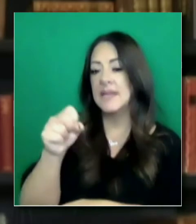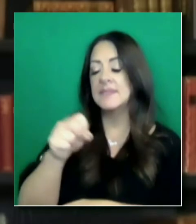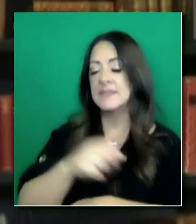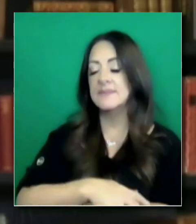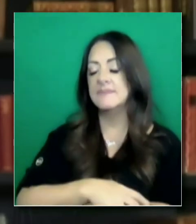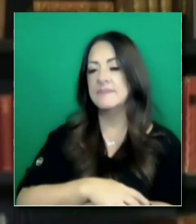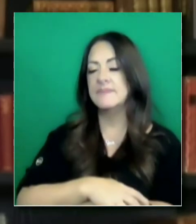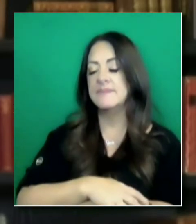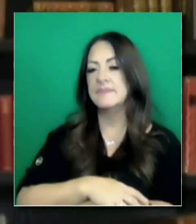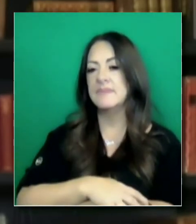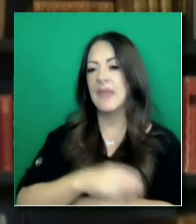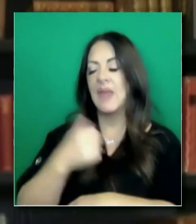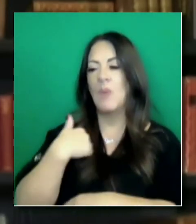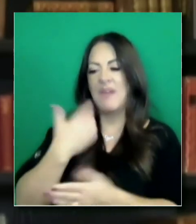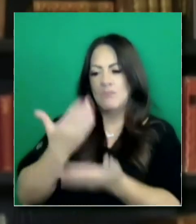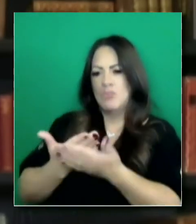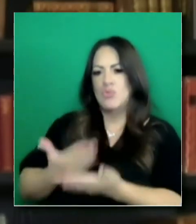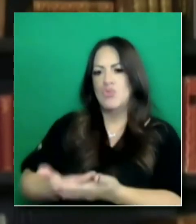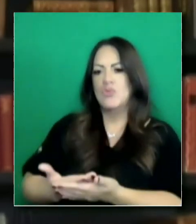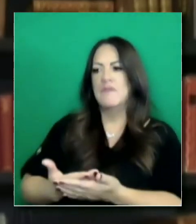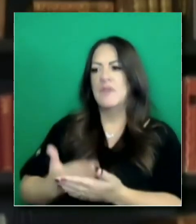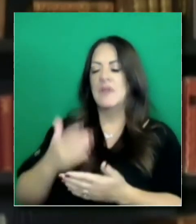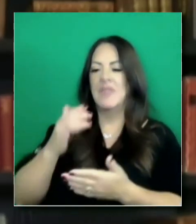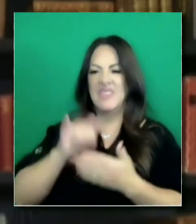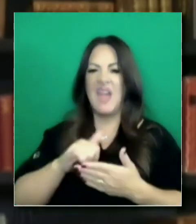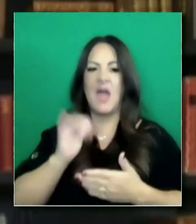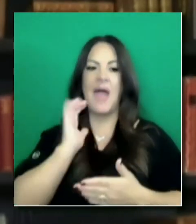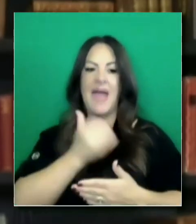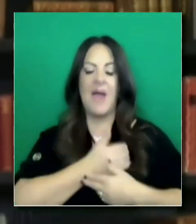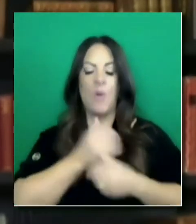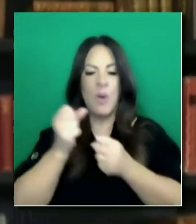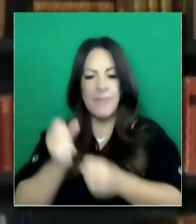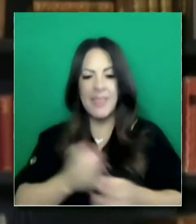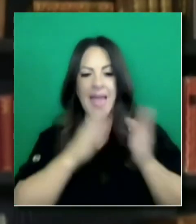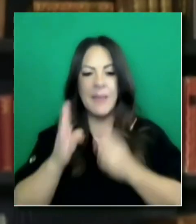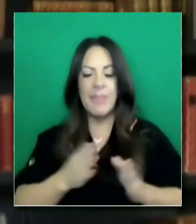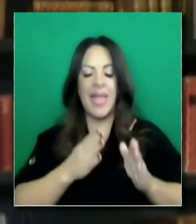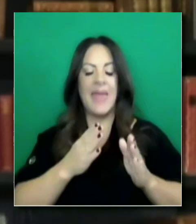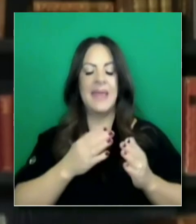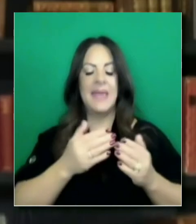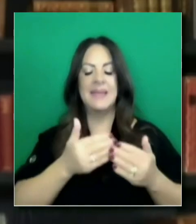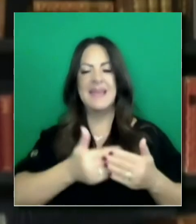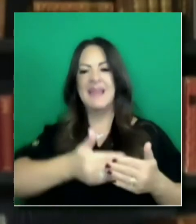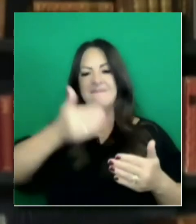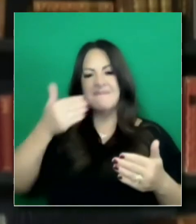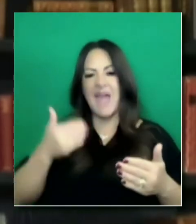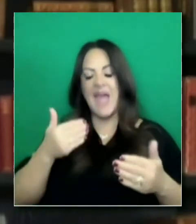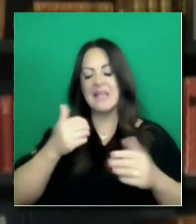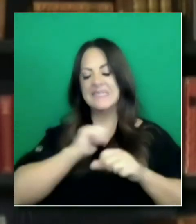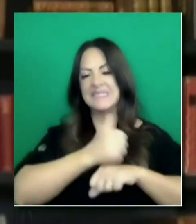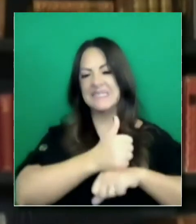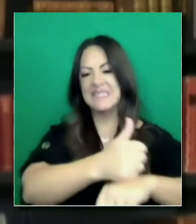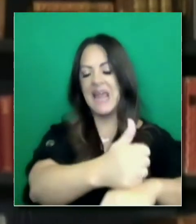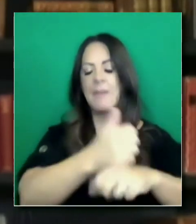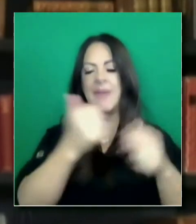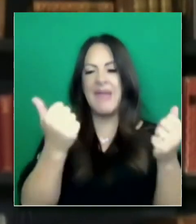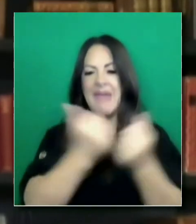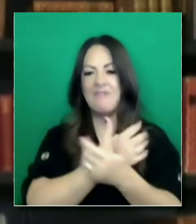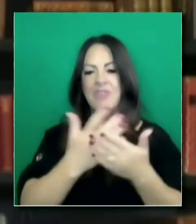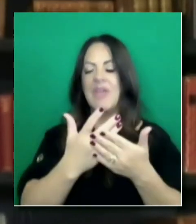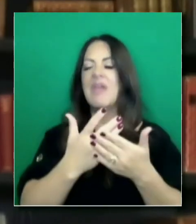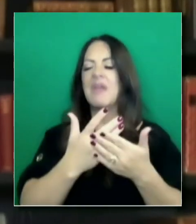that there is evidence they have worked, substantially so. And that's encouraging. And I think that's certainly the case as it relates